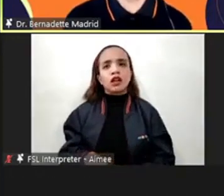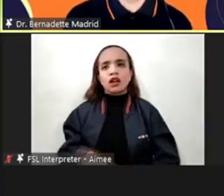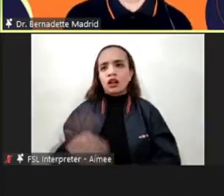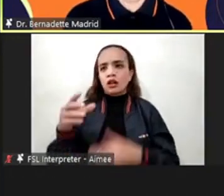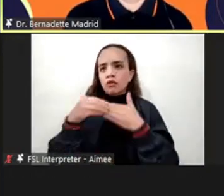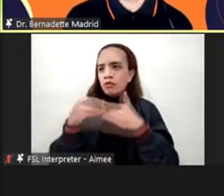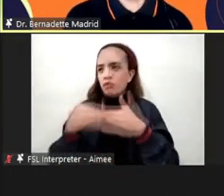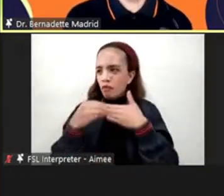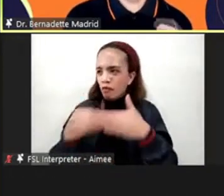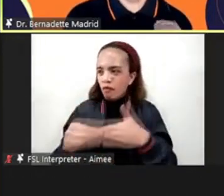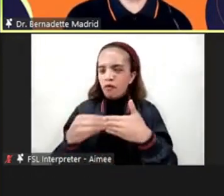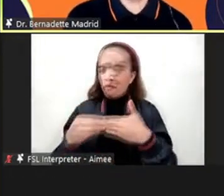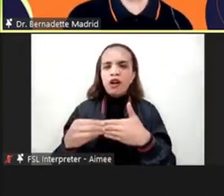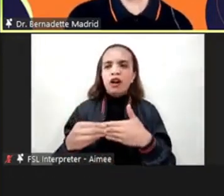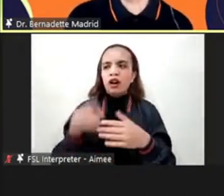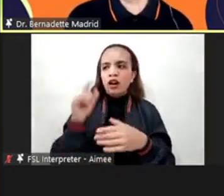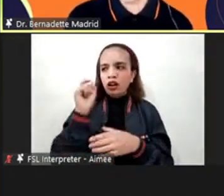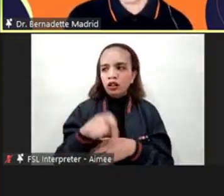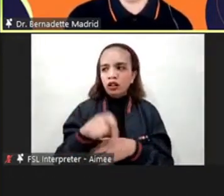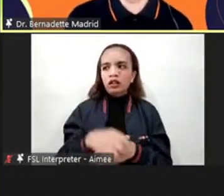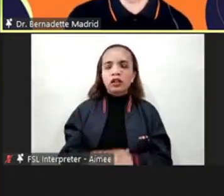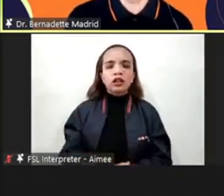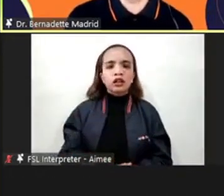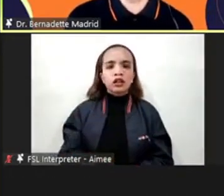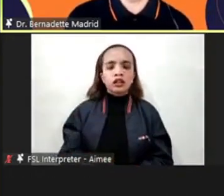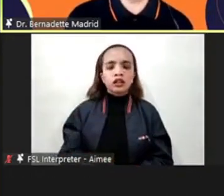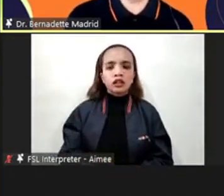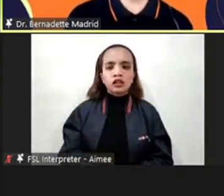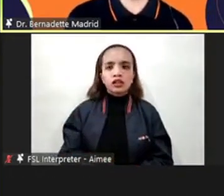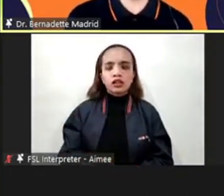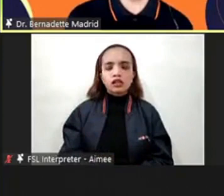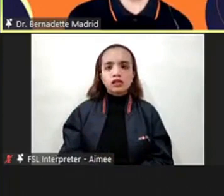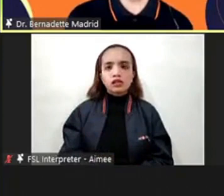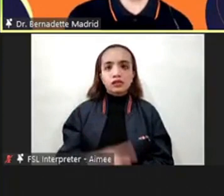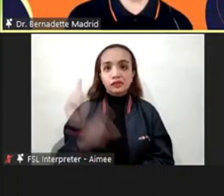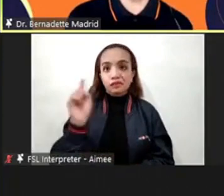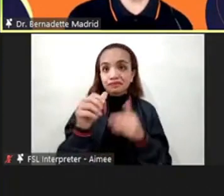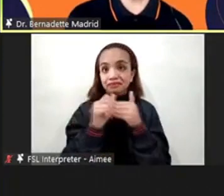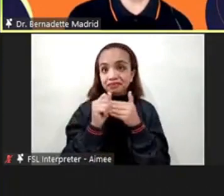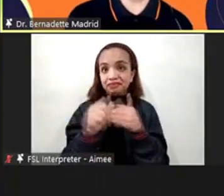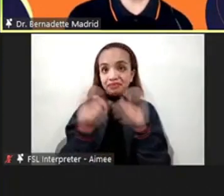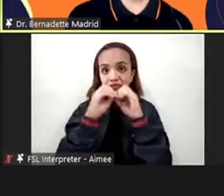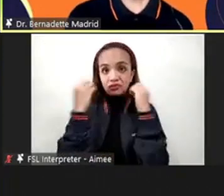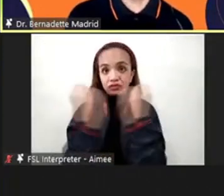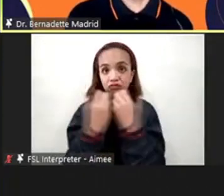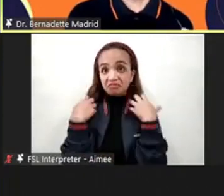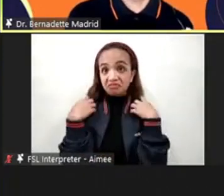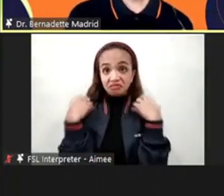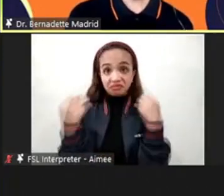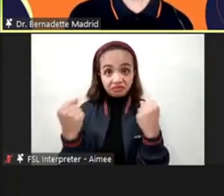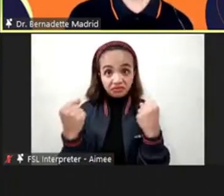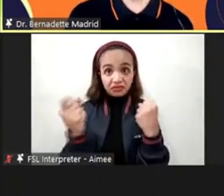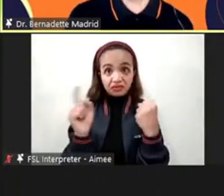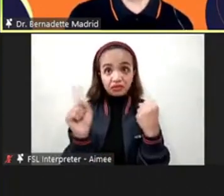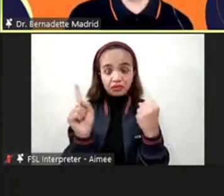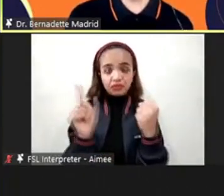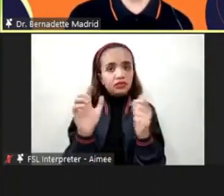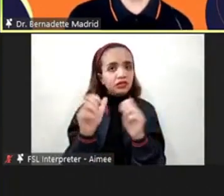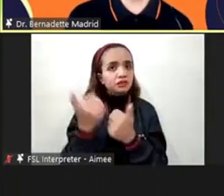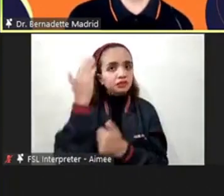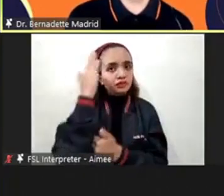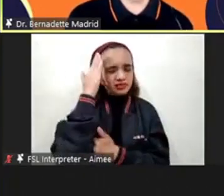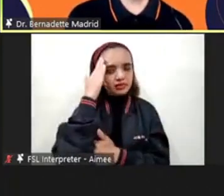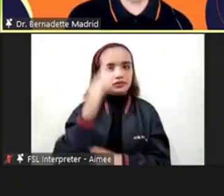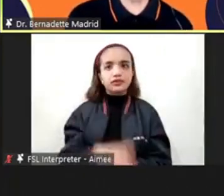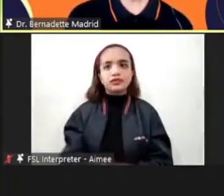flexible. Kasi another sign of a resilient organization is that the ease with